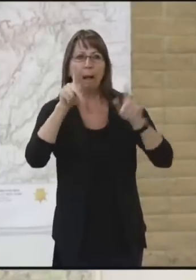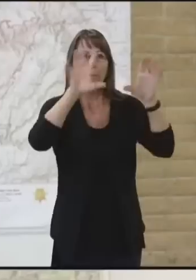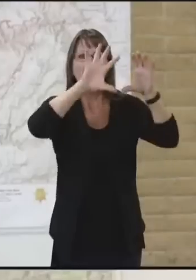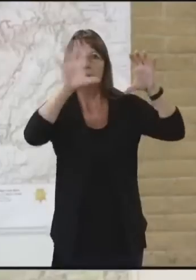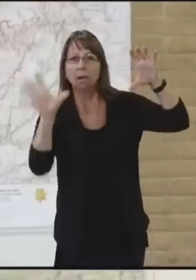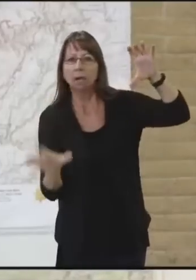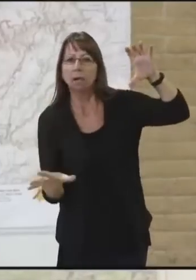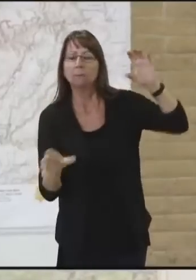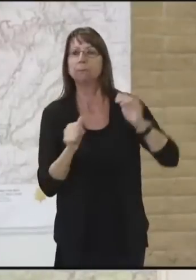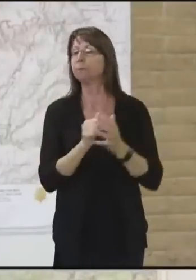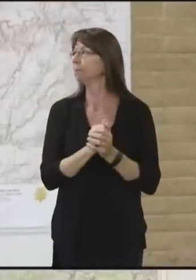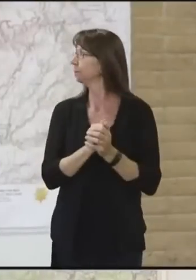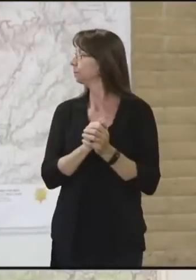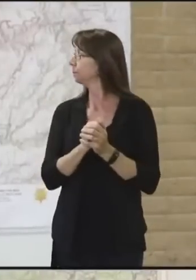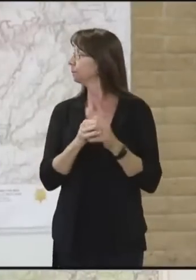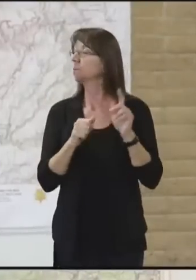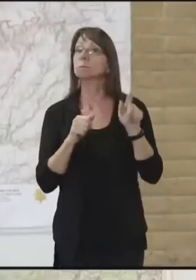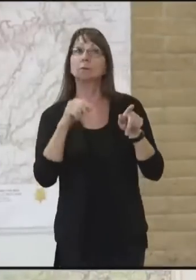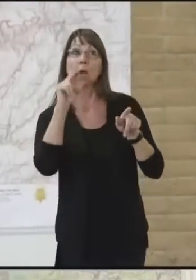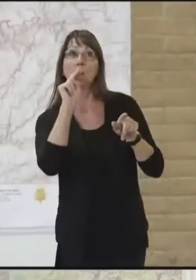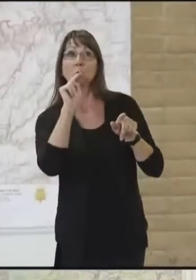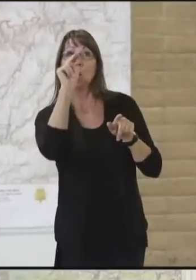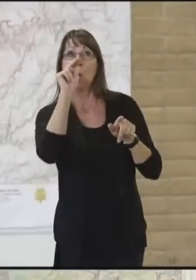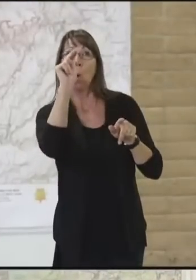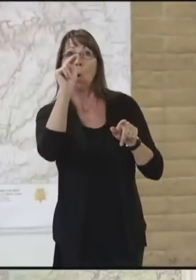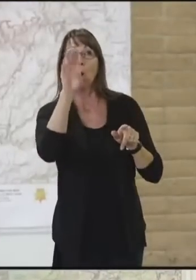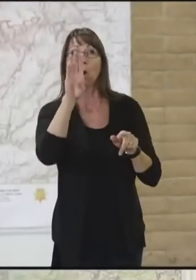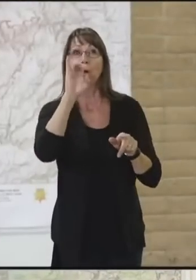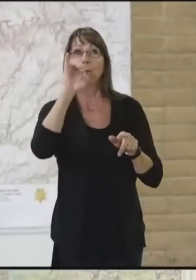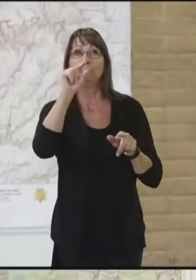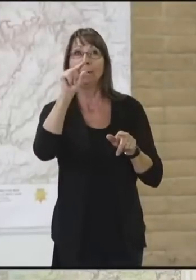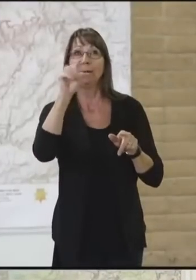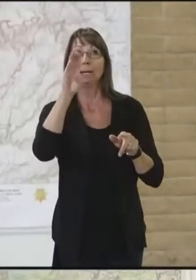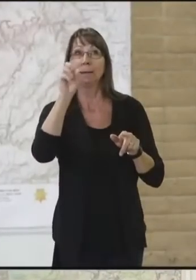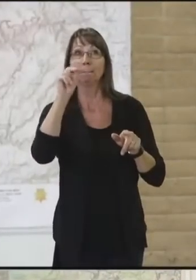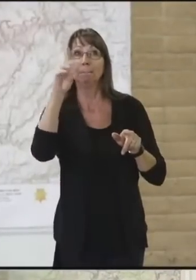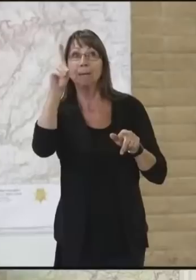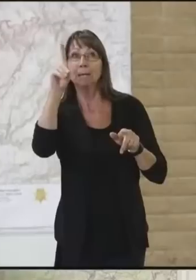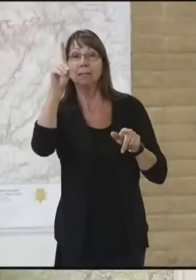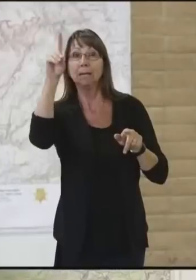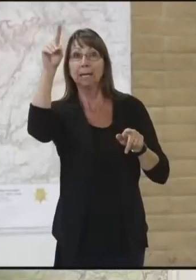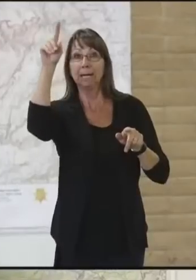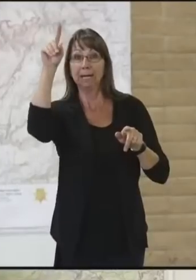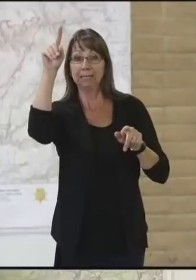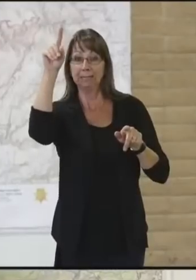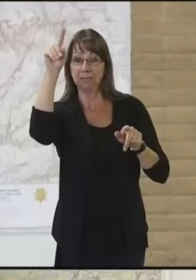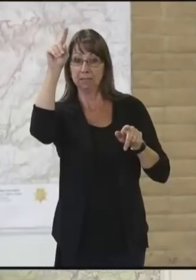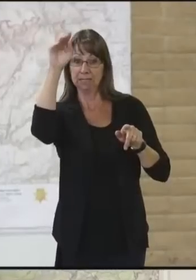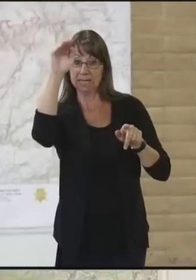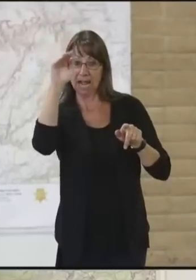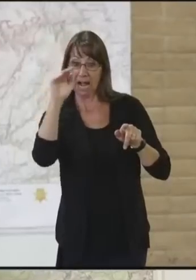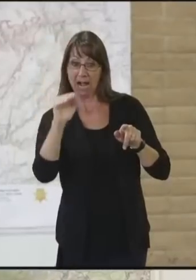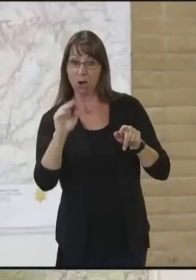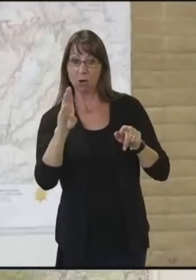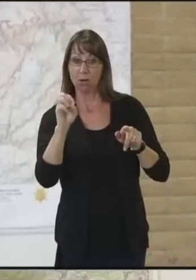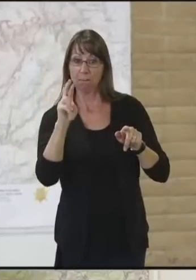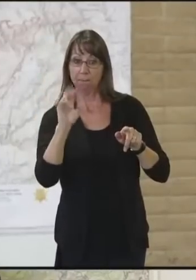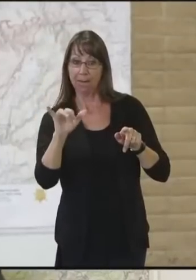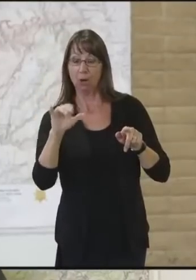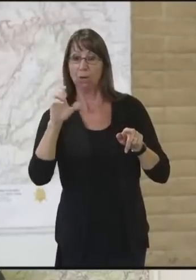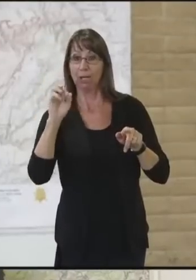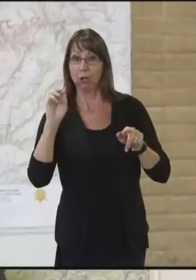Big Bend area, and then come down to the Berry Creek community, to the Kelly